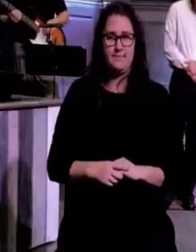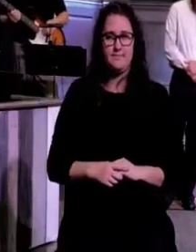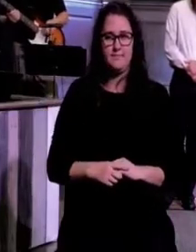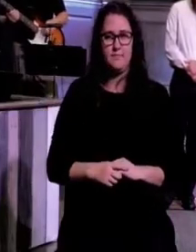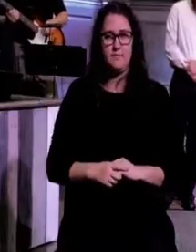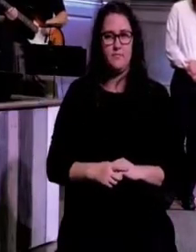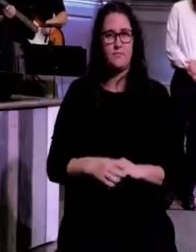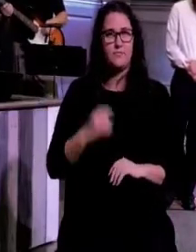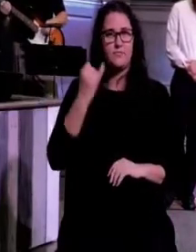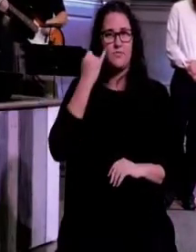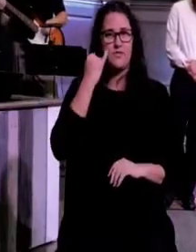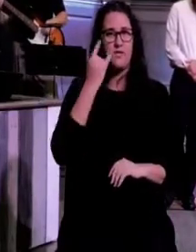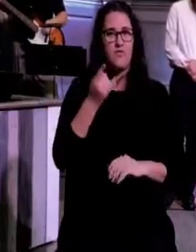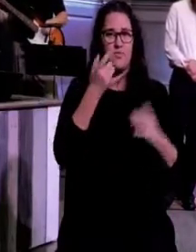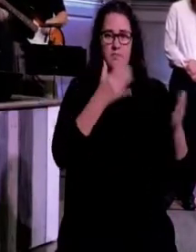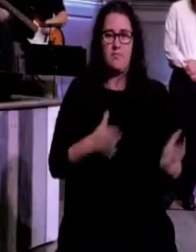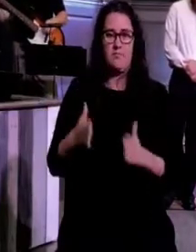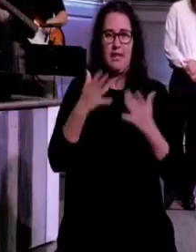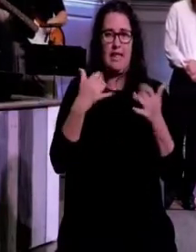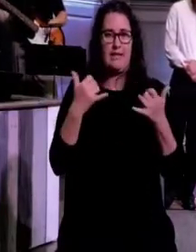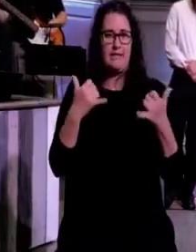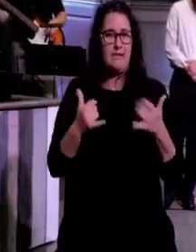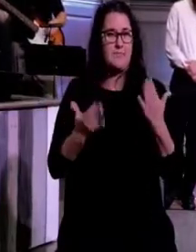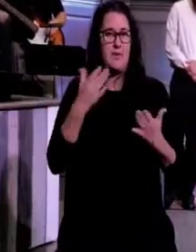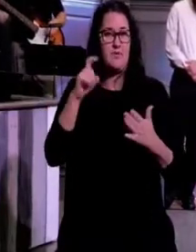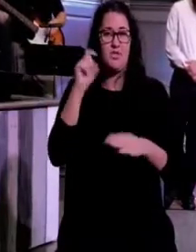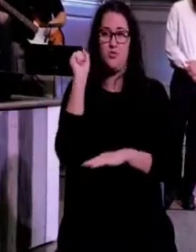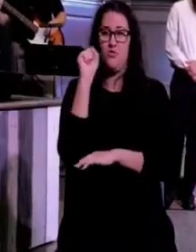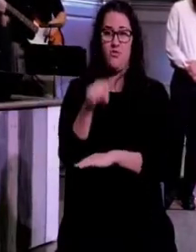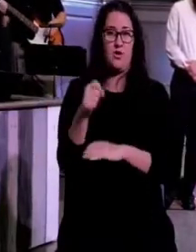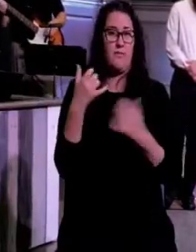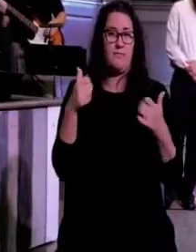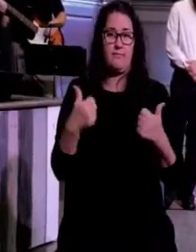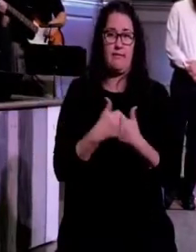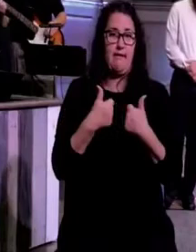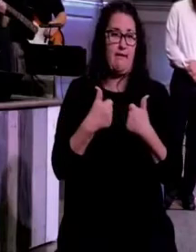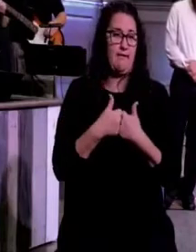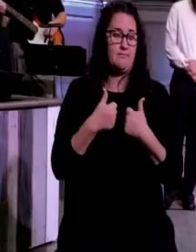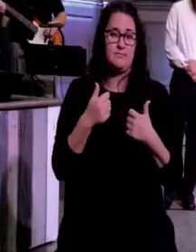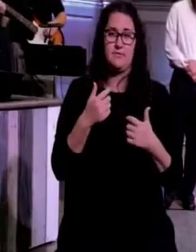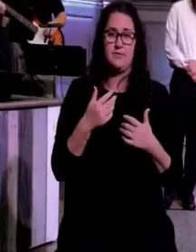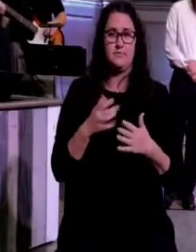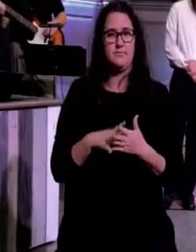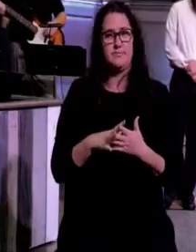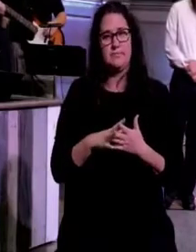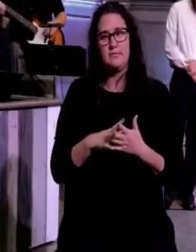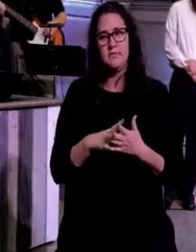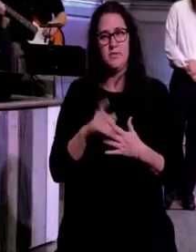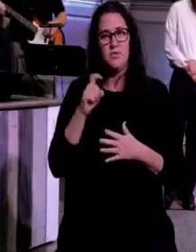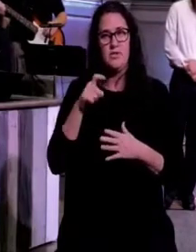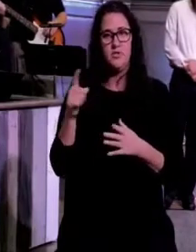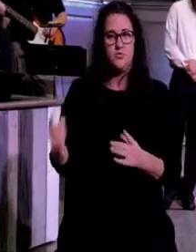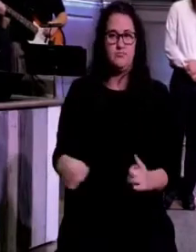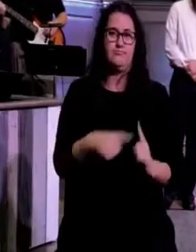If you've been playing games, you need to get over the games. You need to come and get real with God.